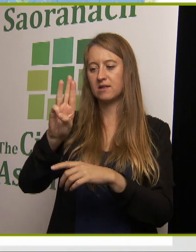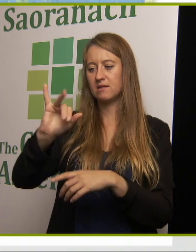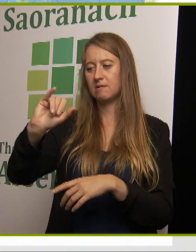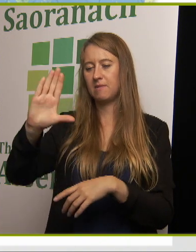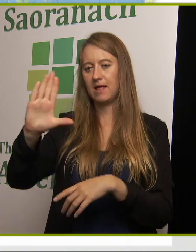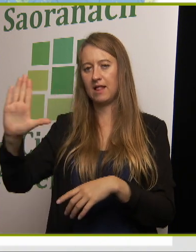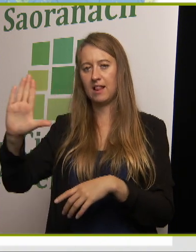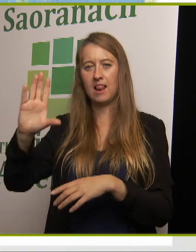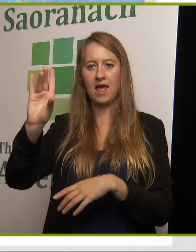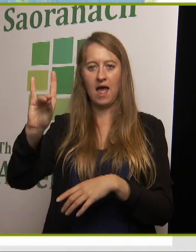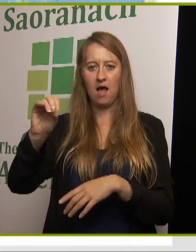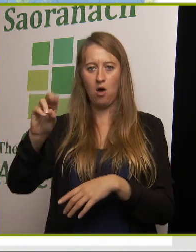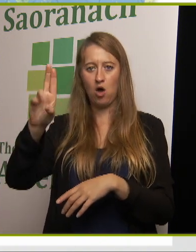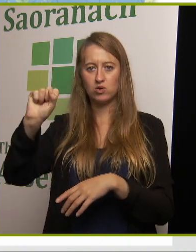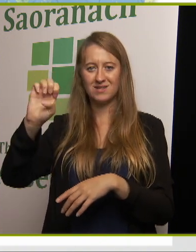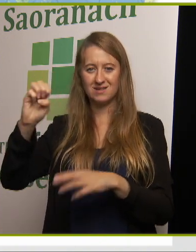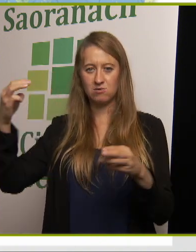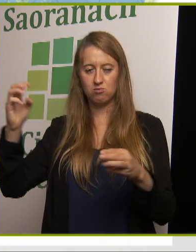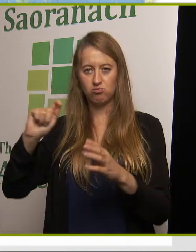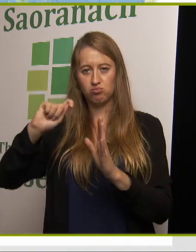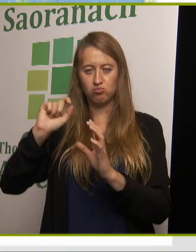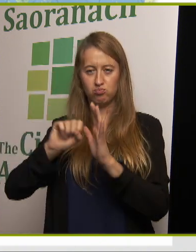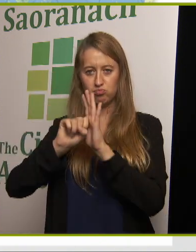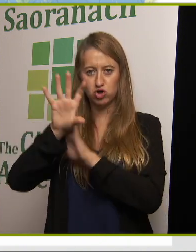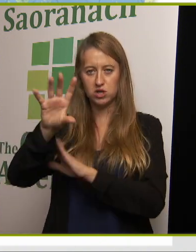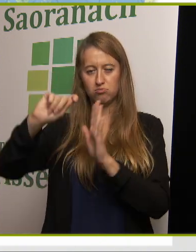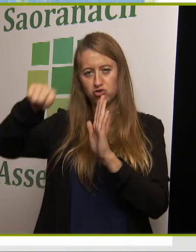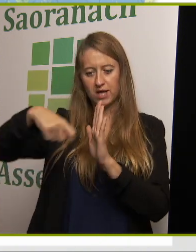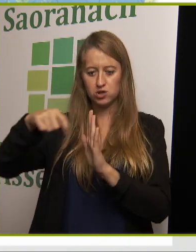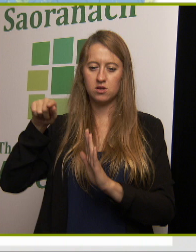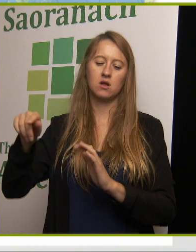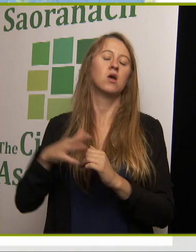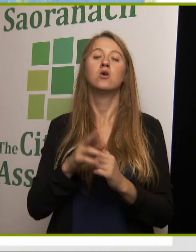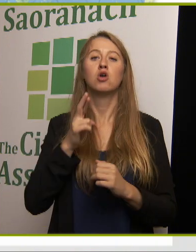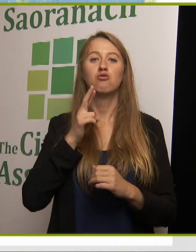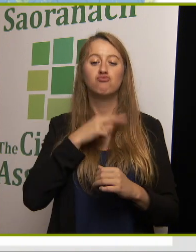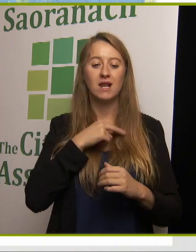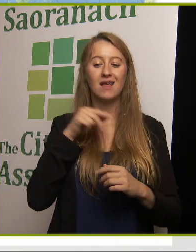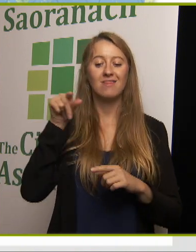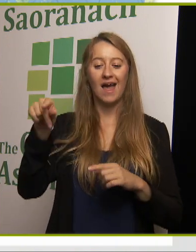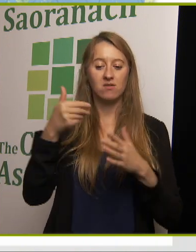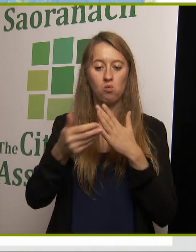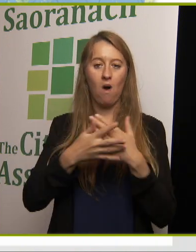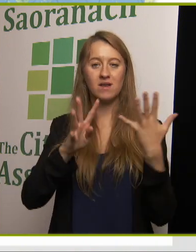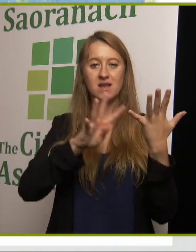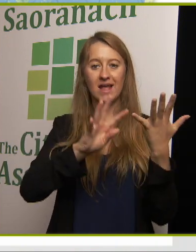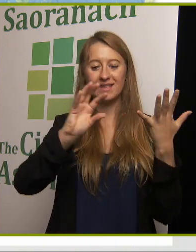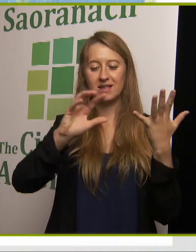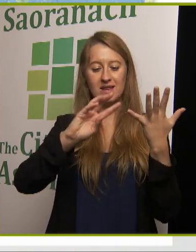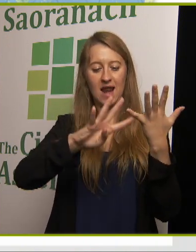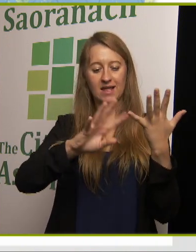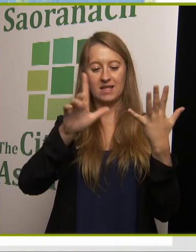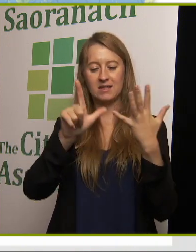ocean. So it's 71% of the planet. It's 97% of all the water. 90% of all